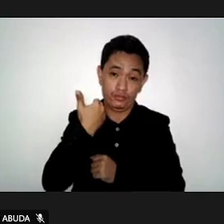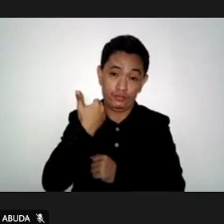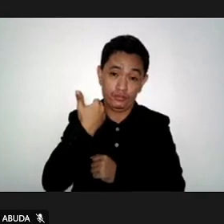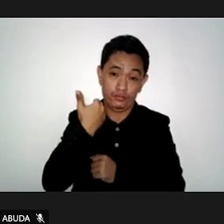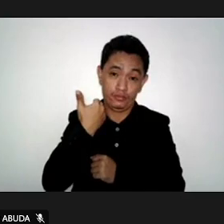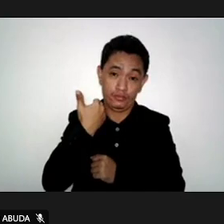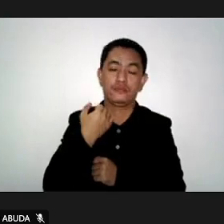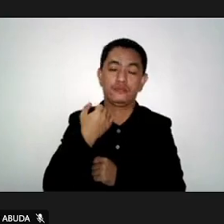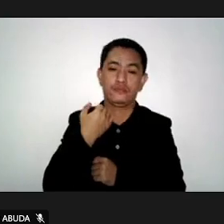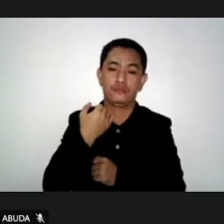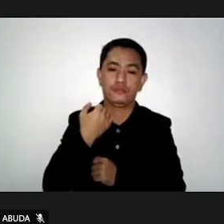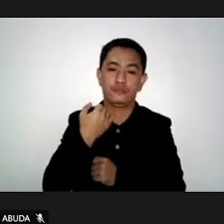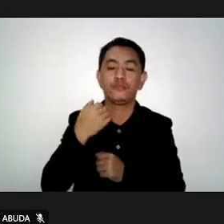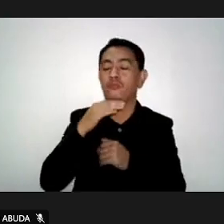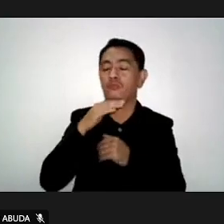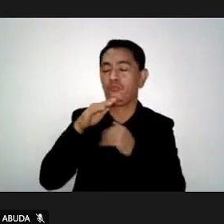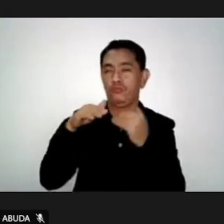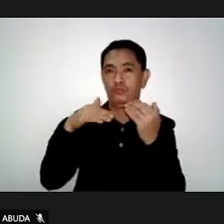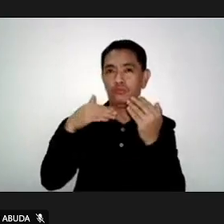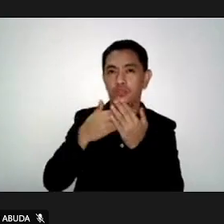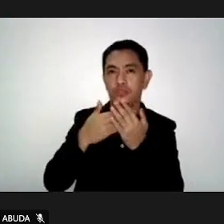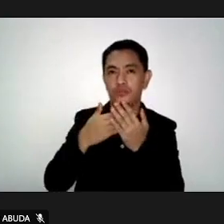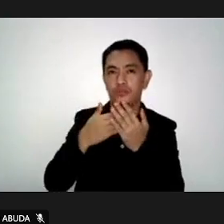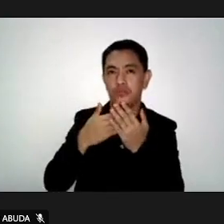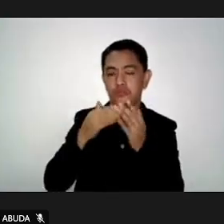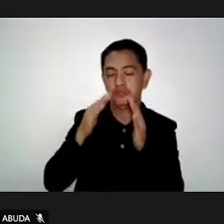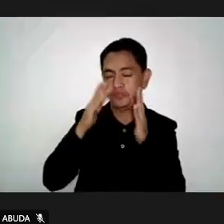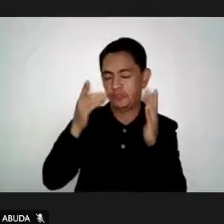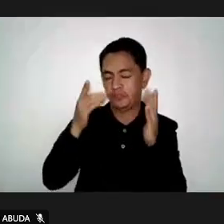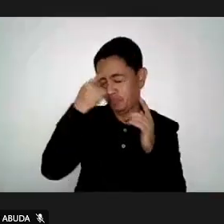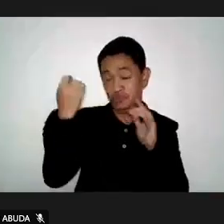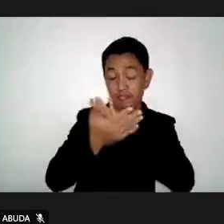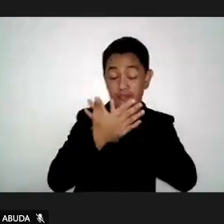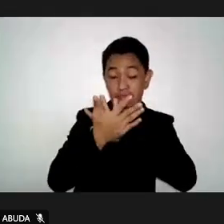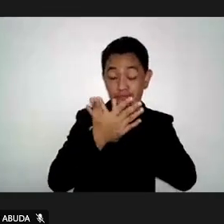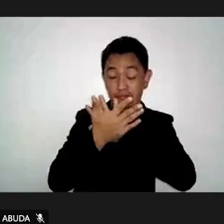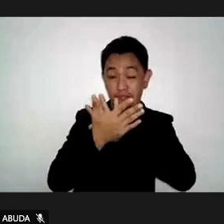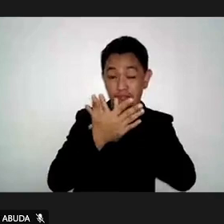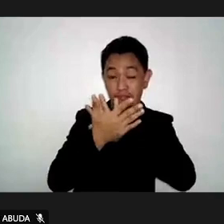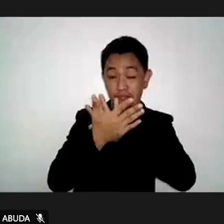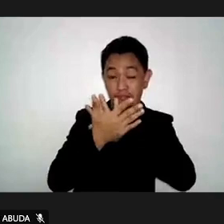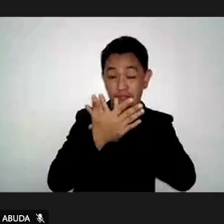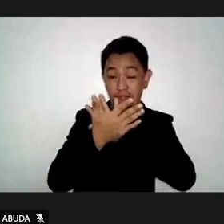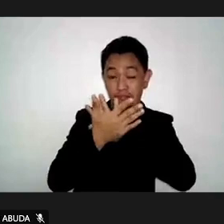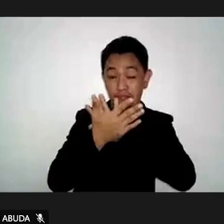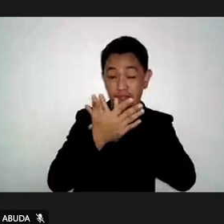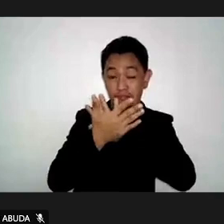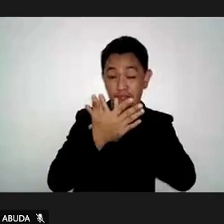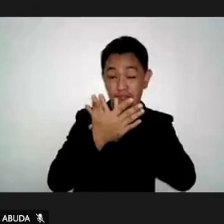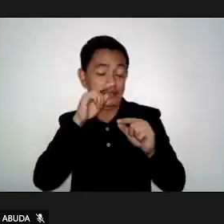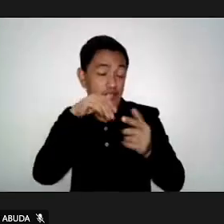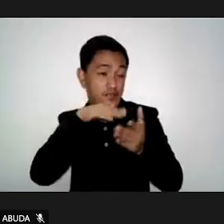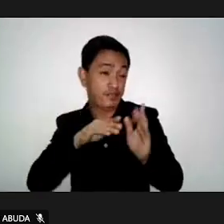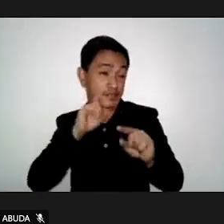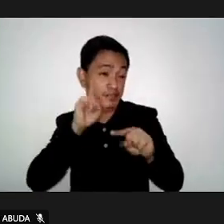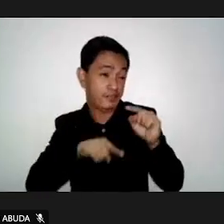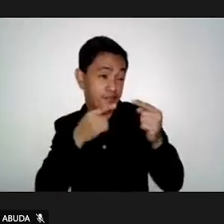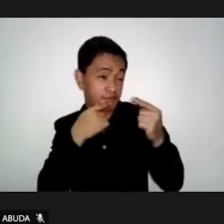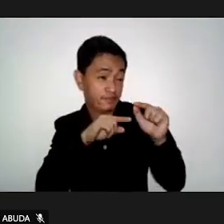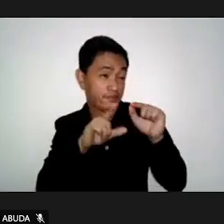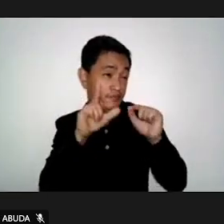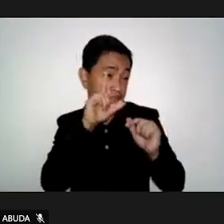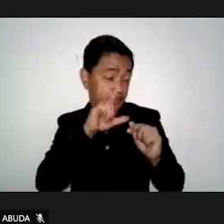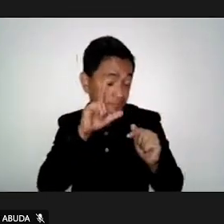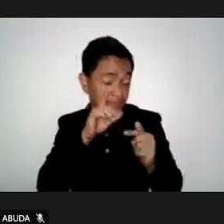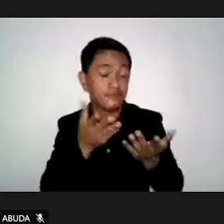think is still lacking. And because nga, all the more glaring yan, because